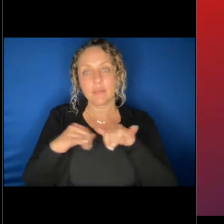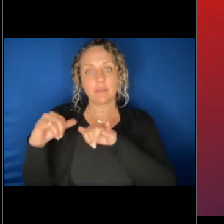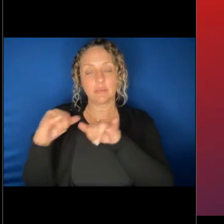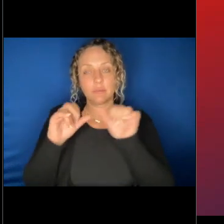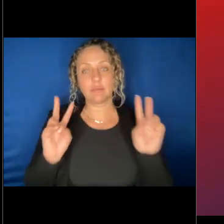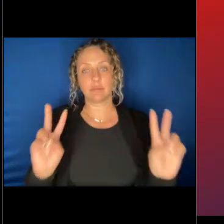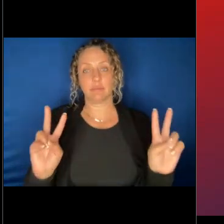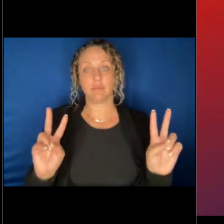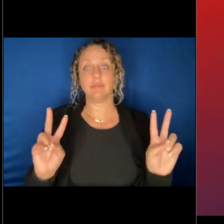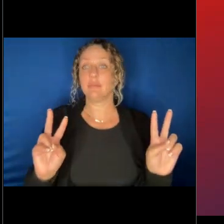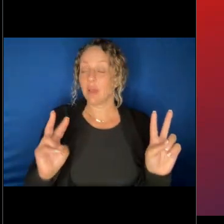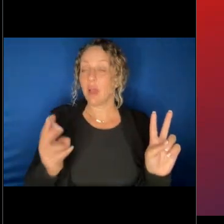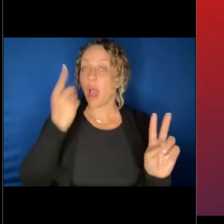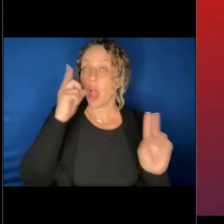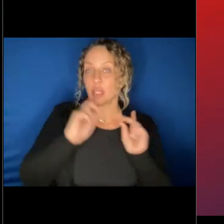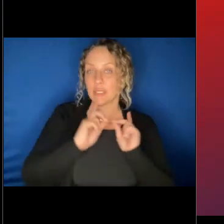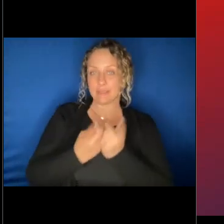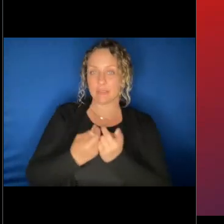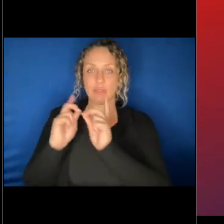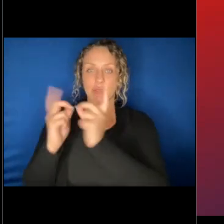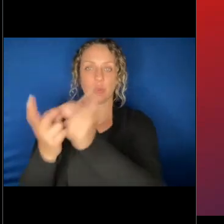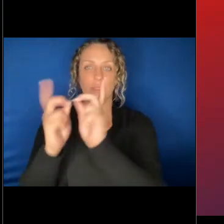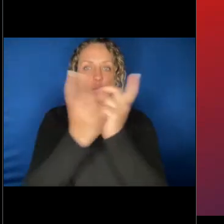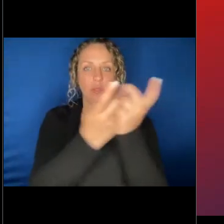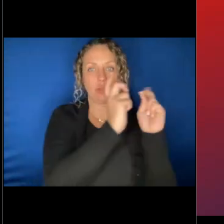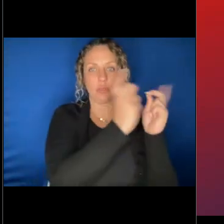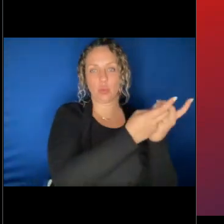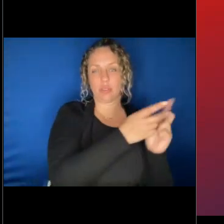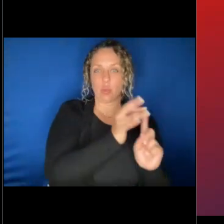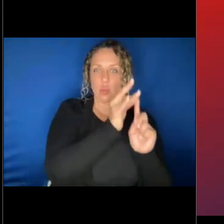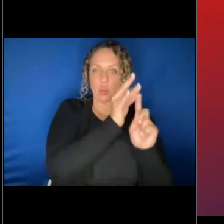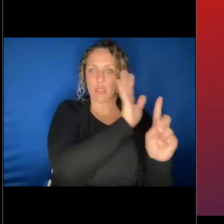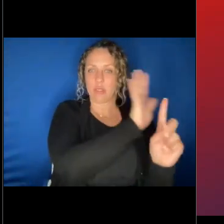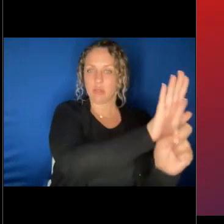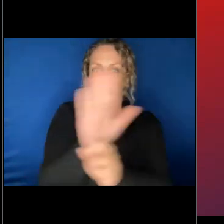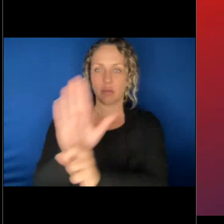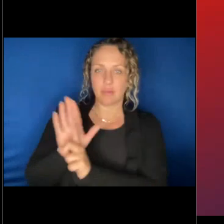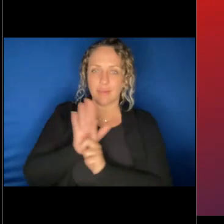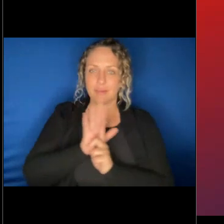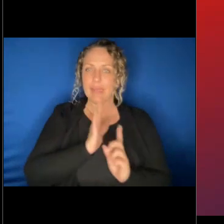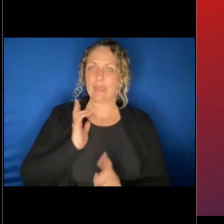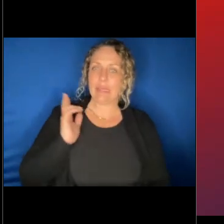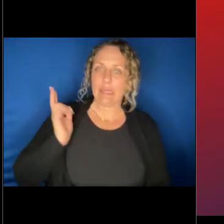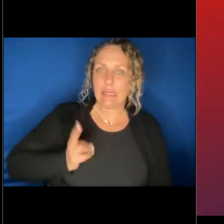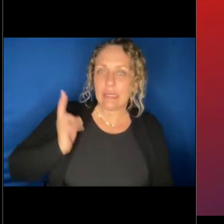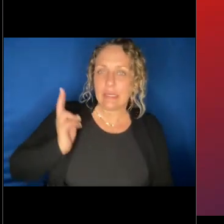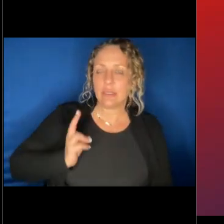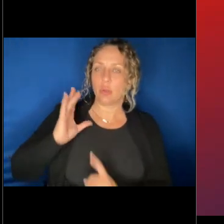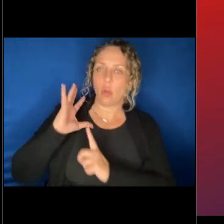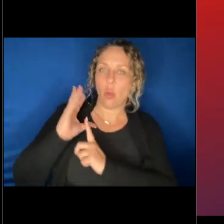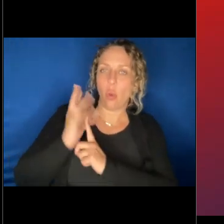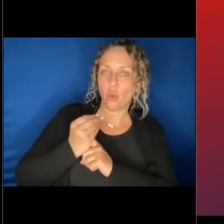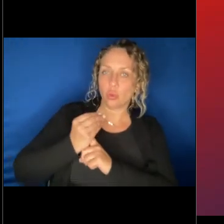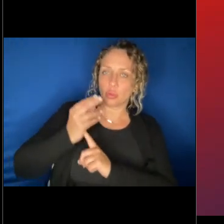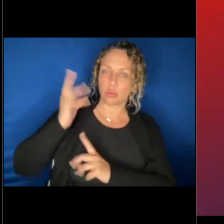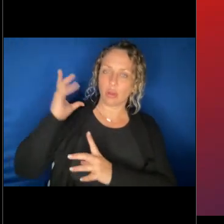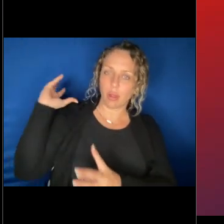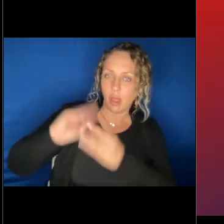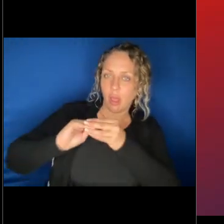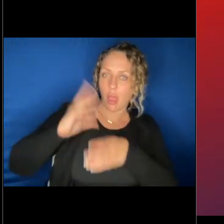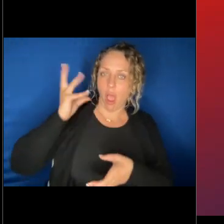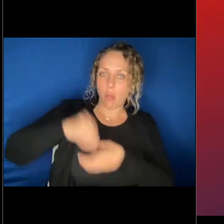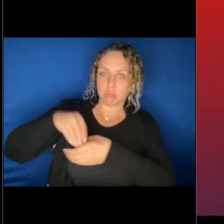are unique in their characteristics and their traditions and their history and their people and their culture, and having